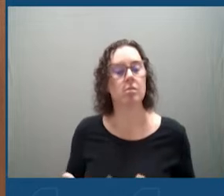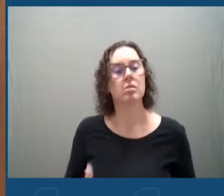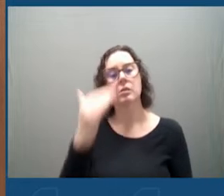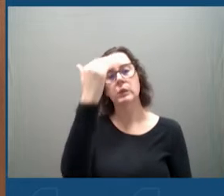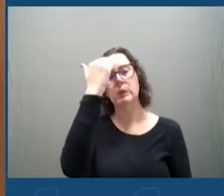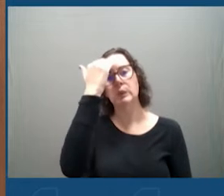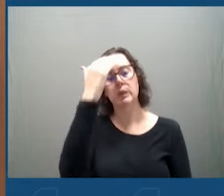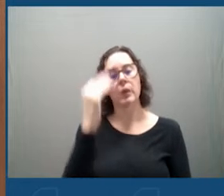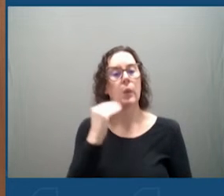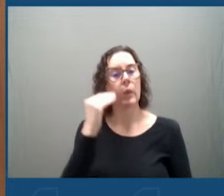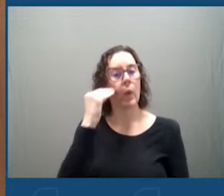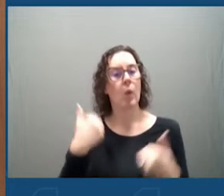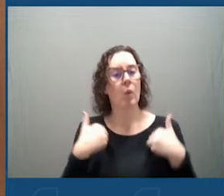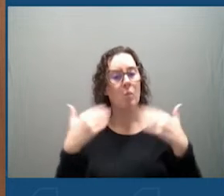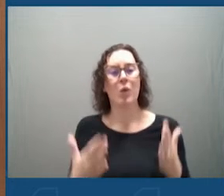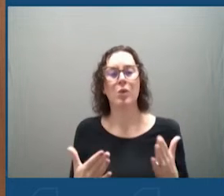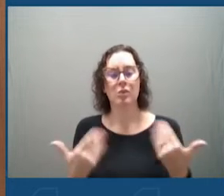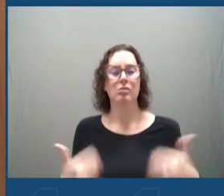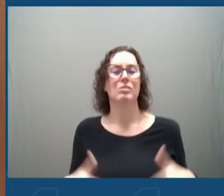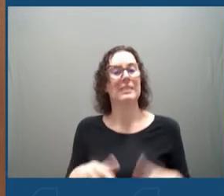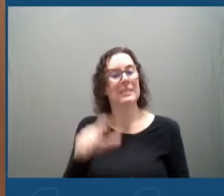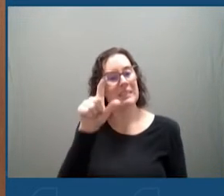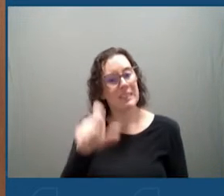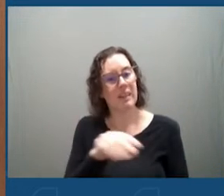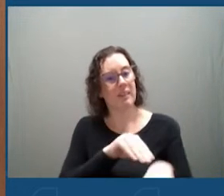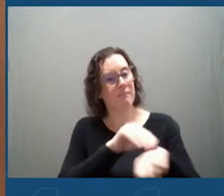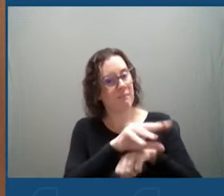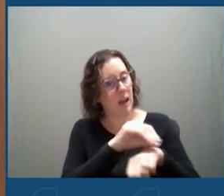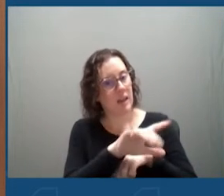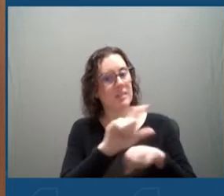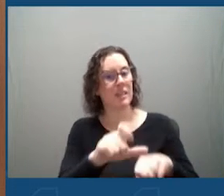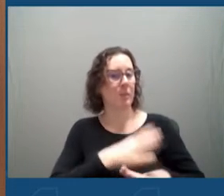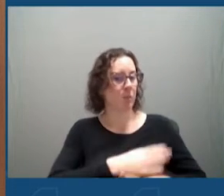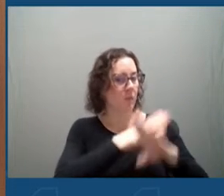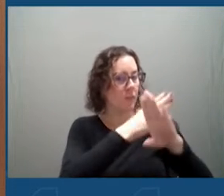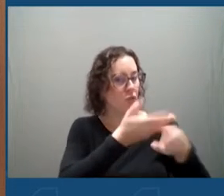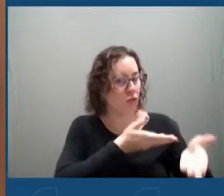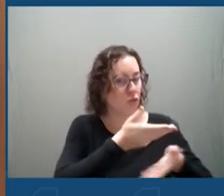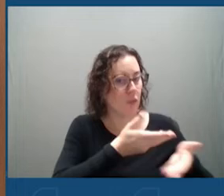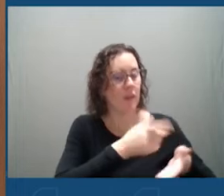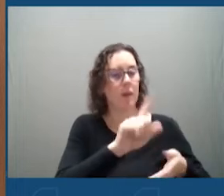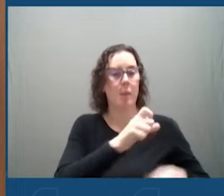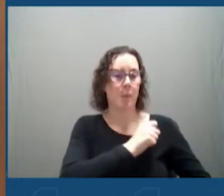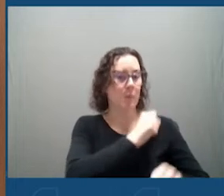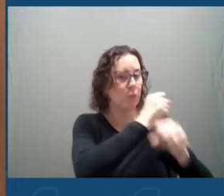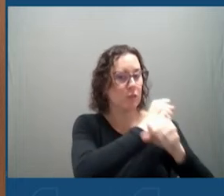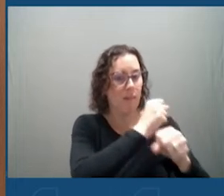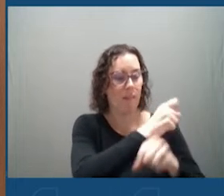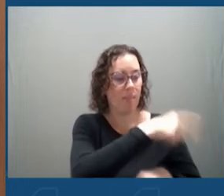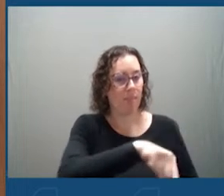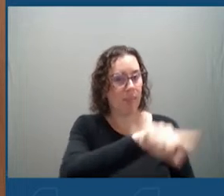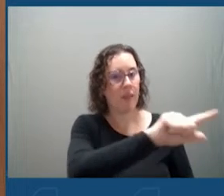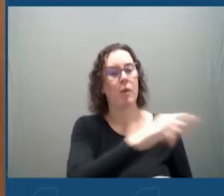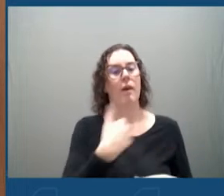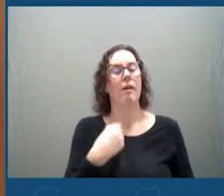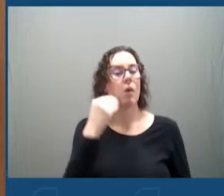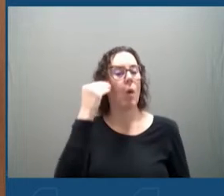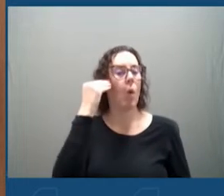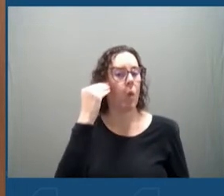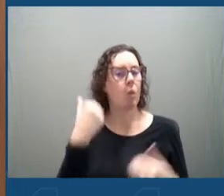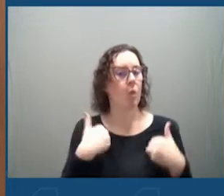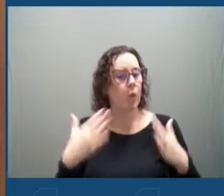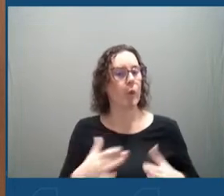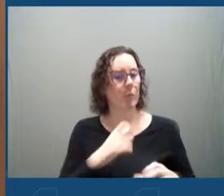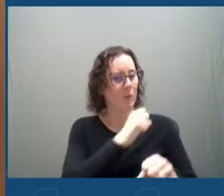homeowners need advice, they need prevention services. We want to make sure we're protecting. There's the Homeowner Protection Program, which is the program